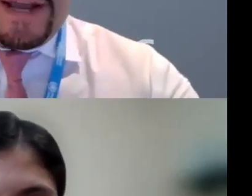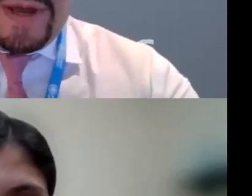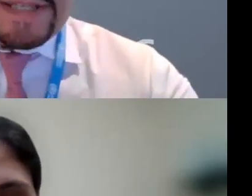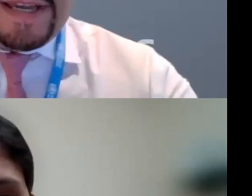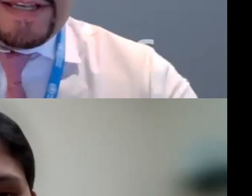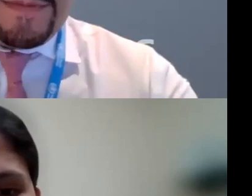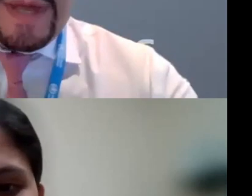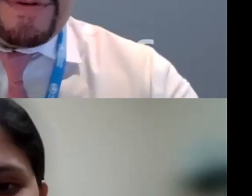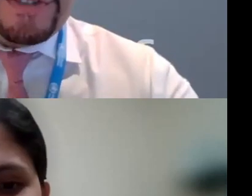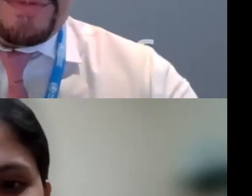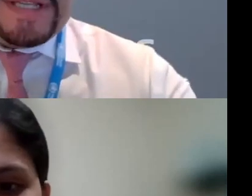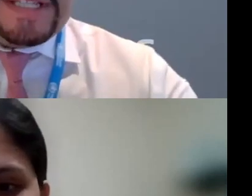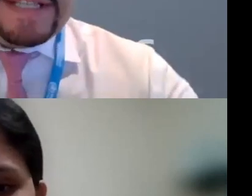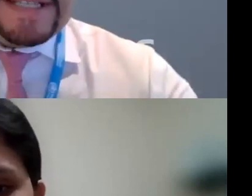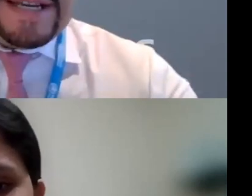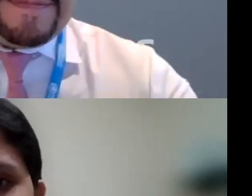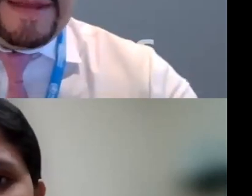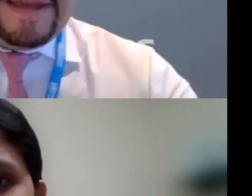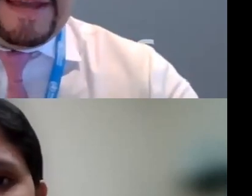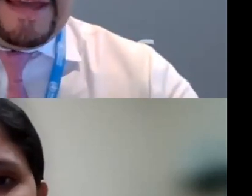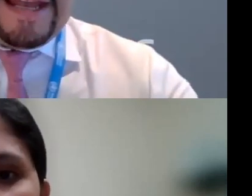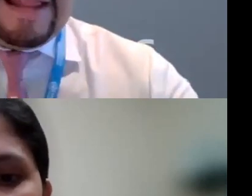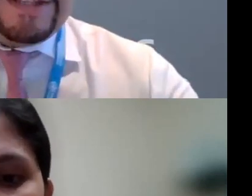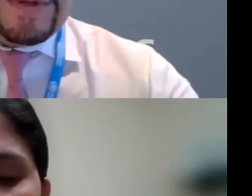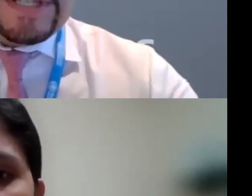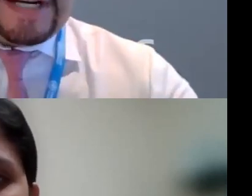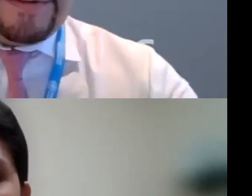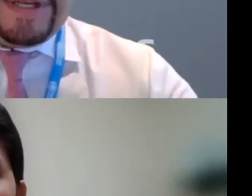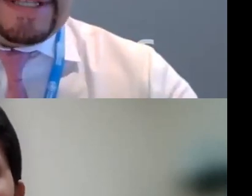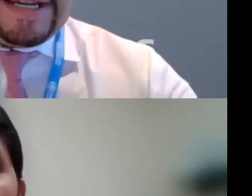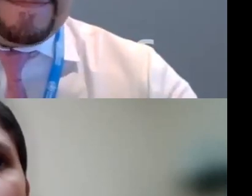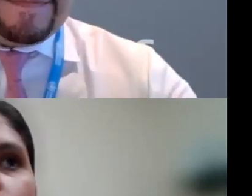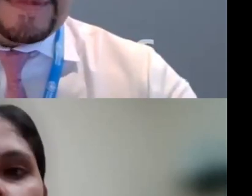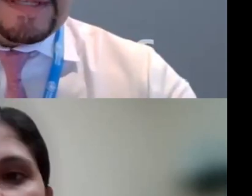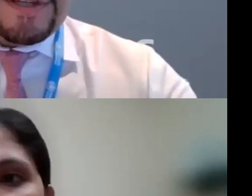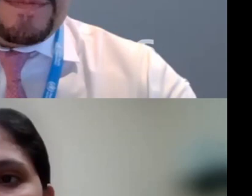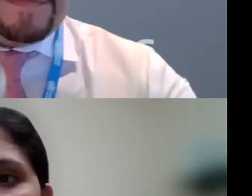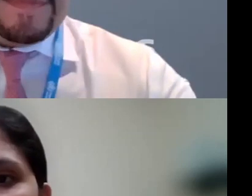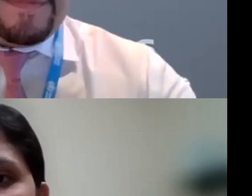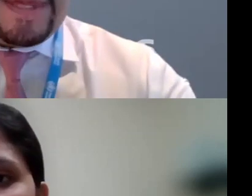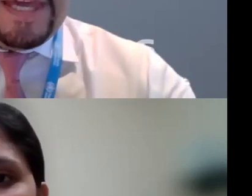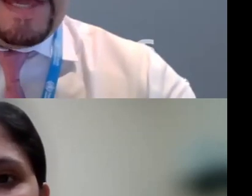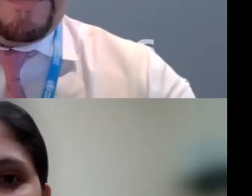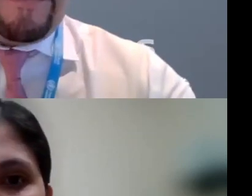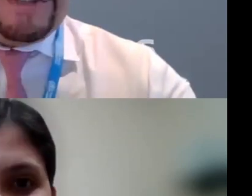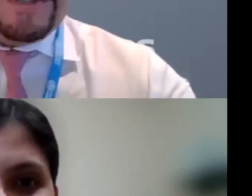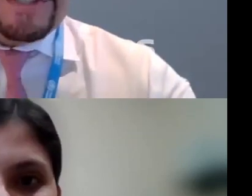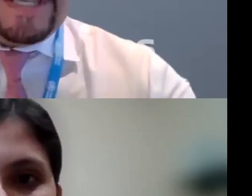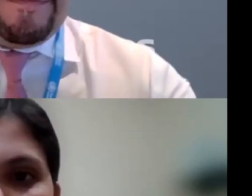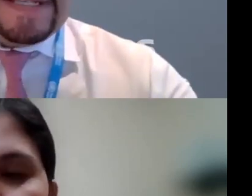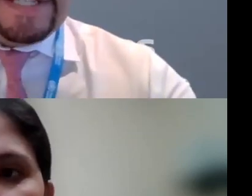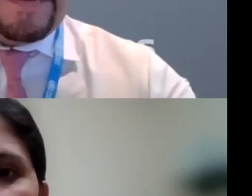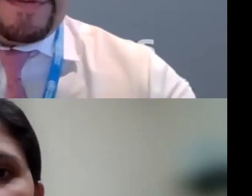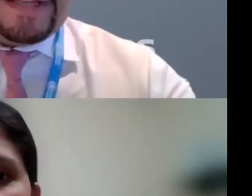some takeaways, some very strong messages, and I'd like to start with some key